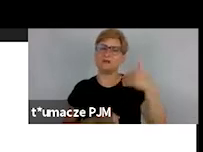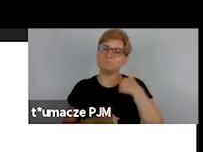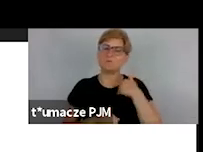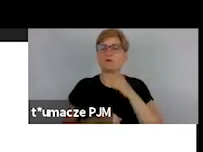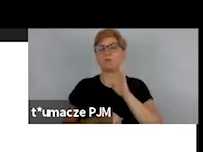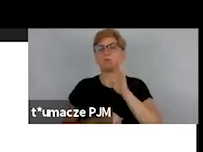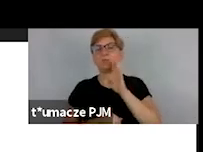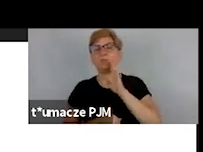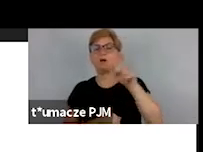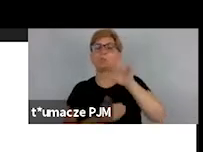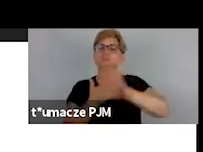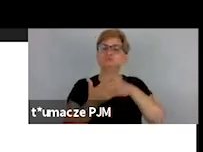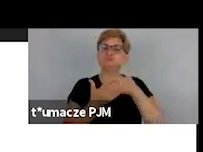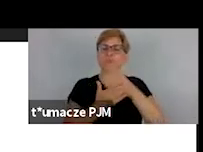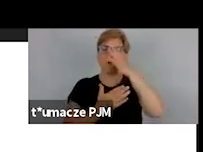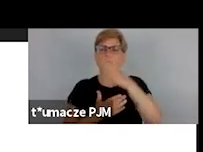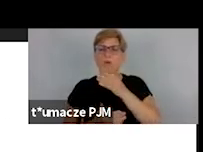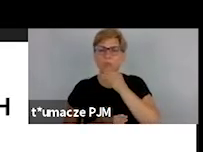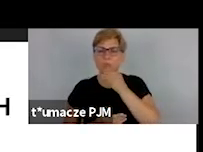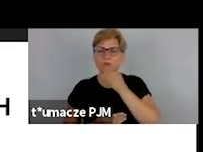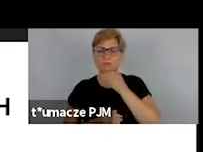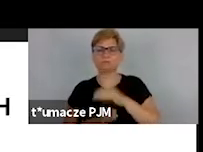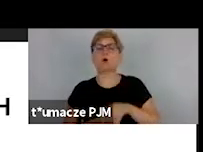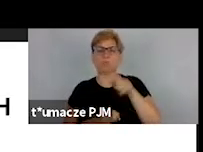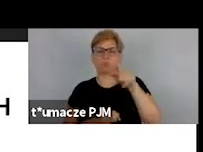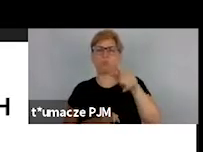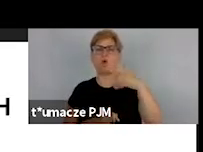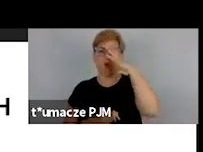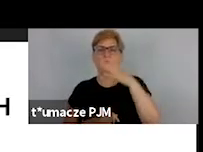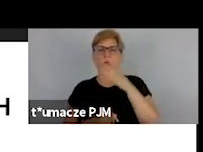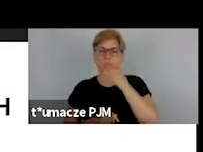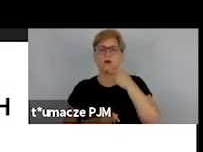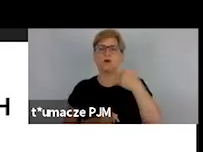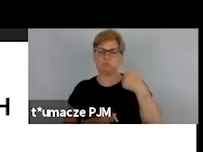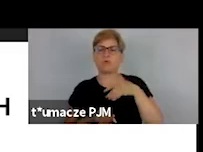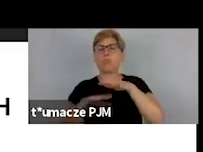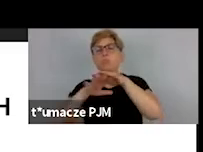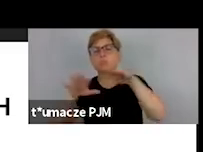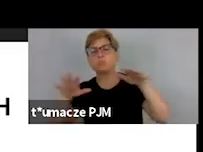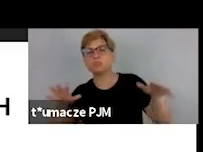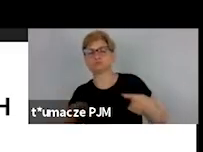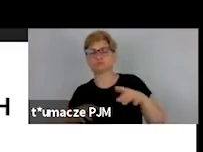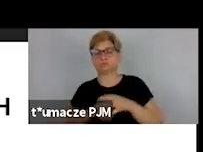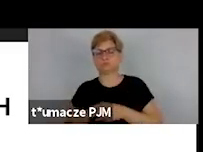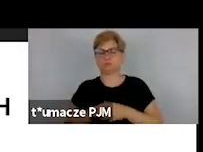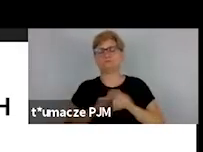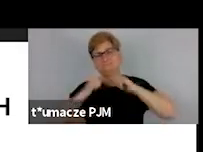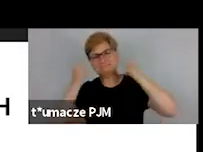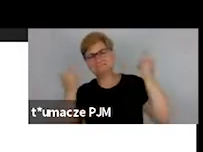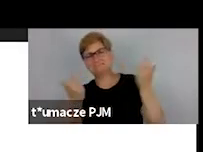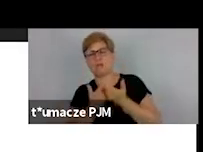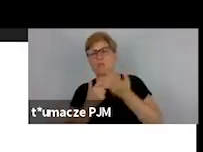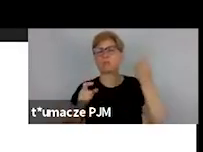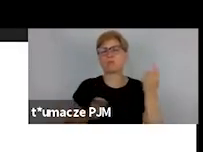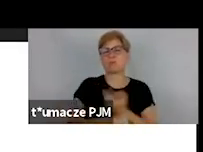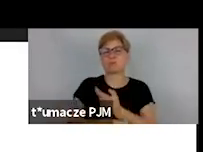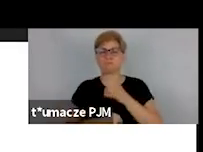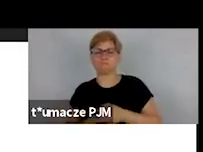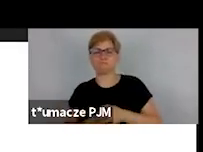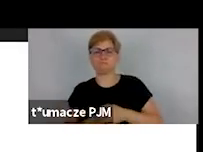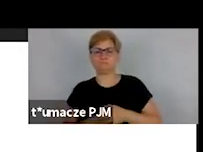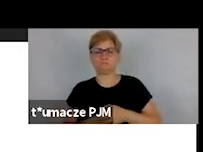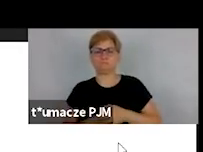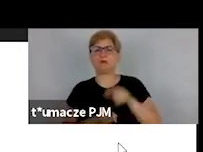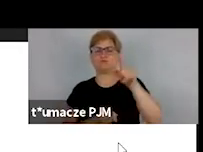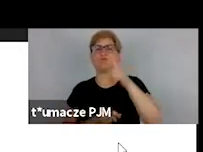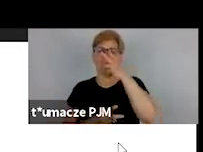these murals provoked an interesting debate, which was great. Let's move to the next slide. What I'm going to do now